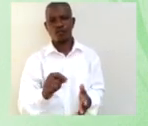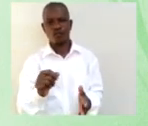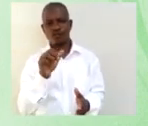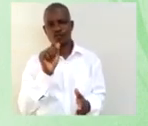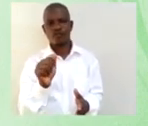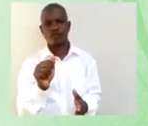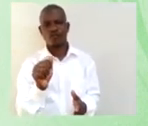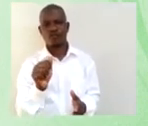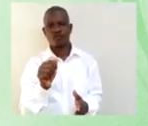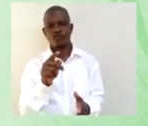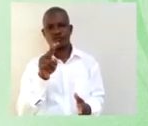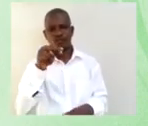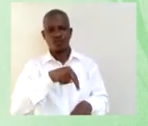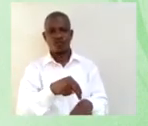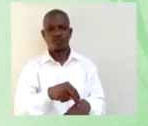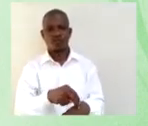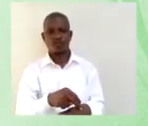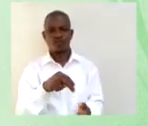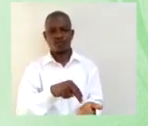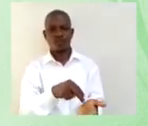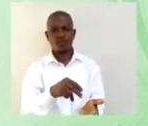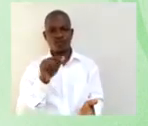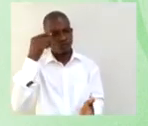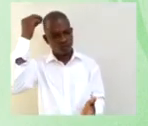underlined. A, loss. B,